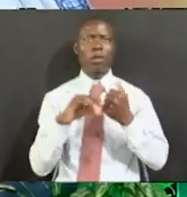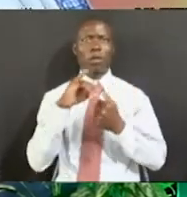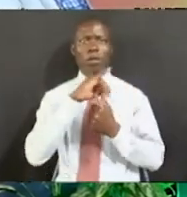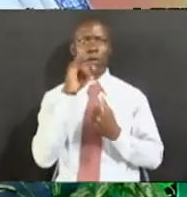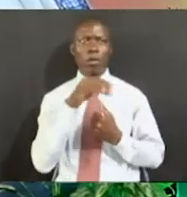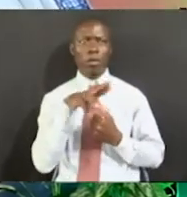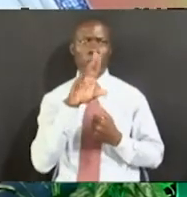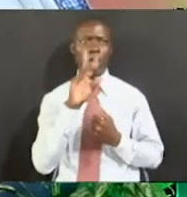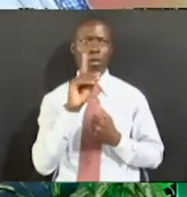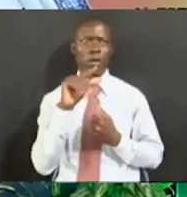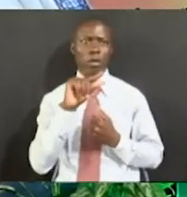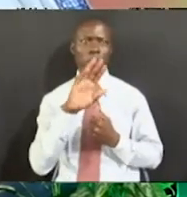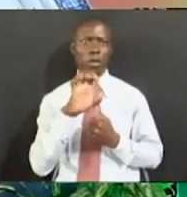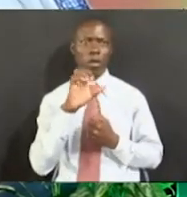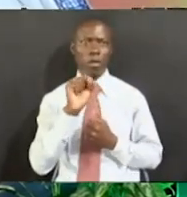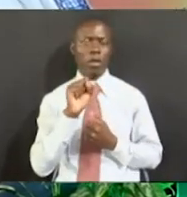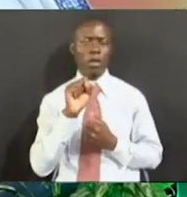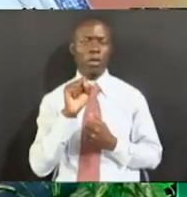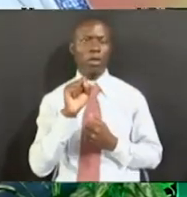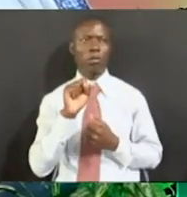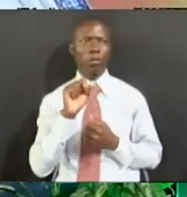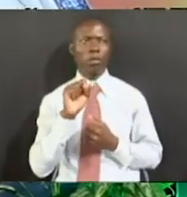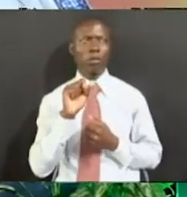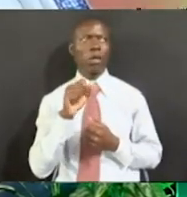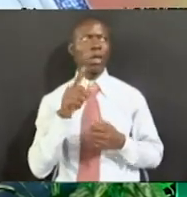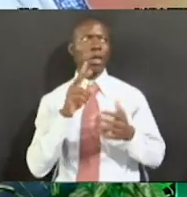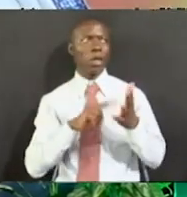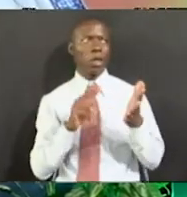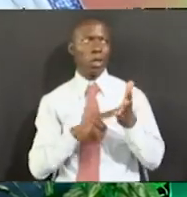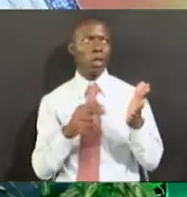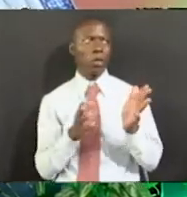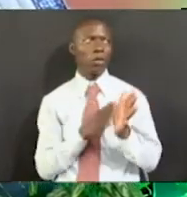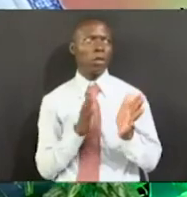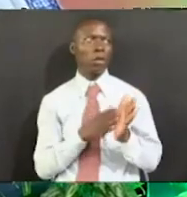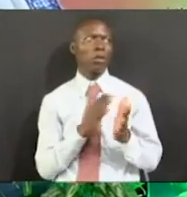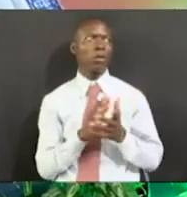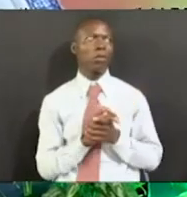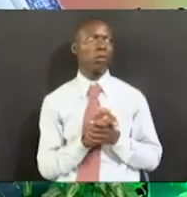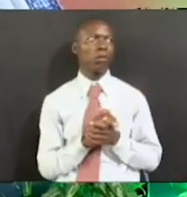chapter 5. So let us read quickly 3:31.